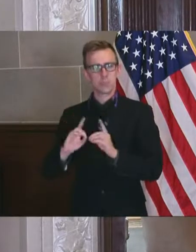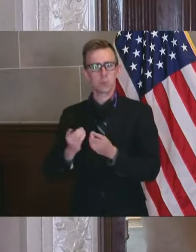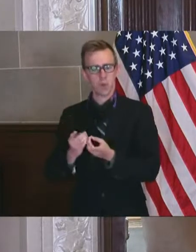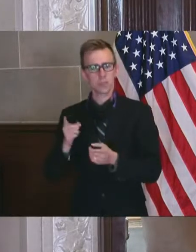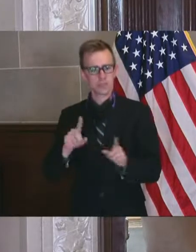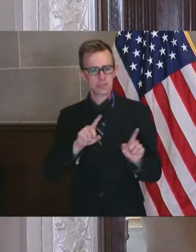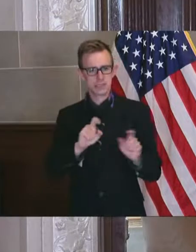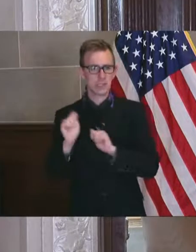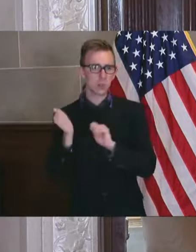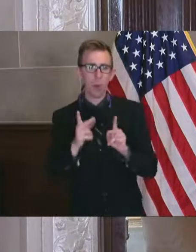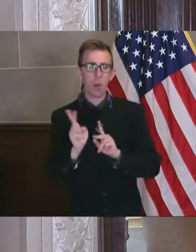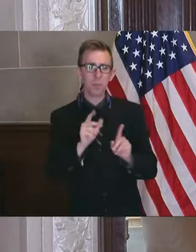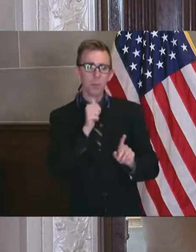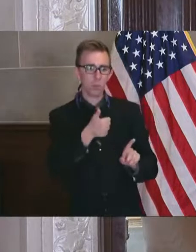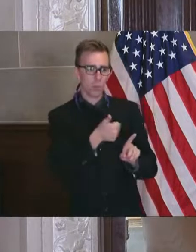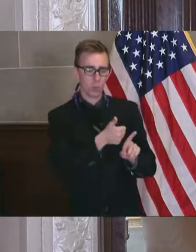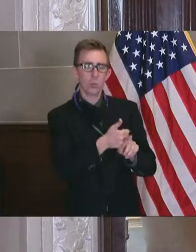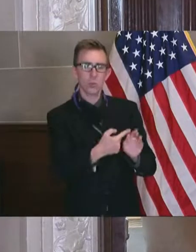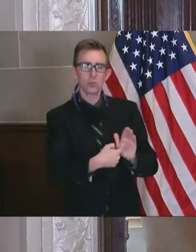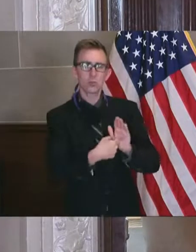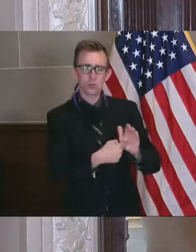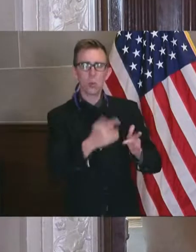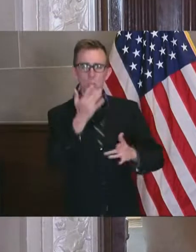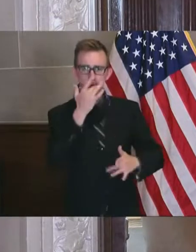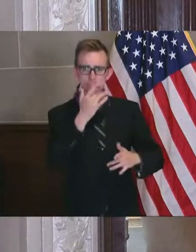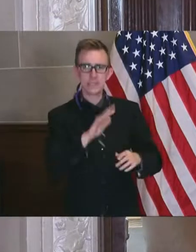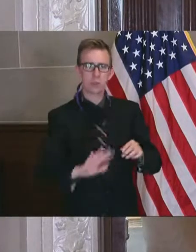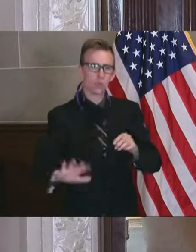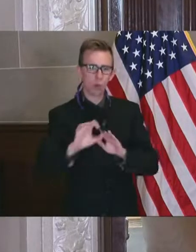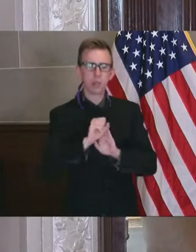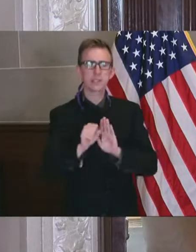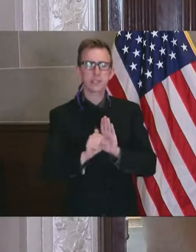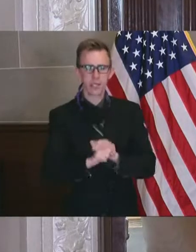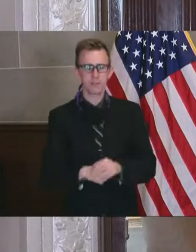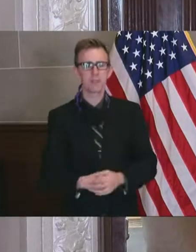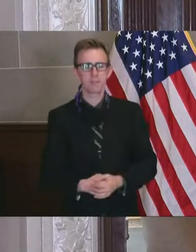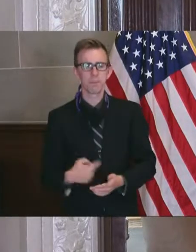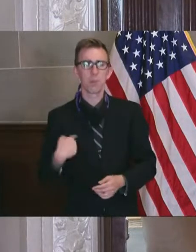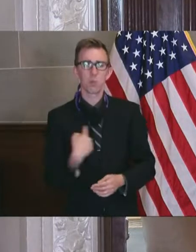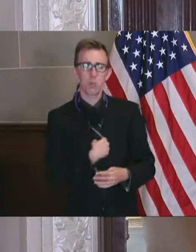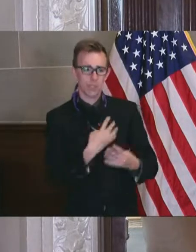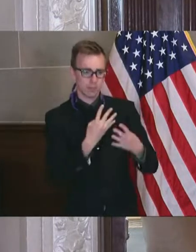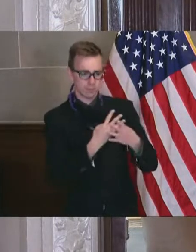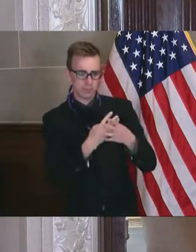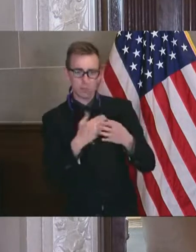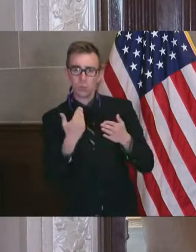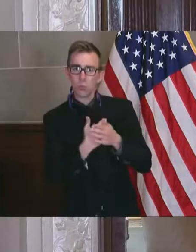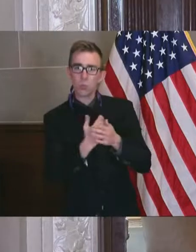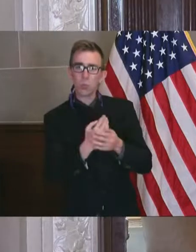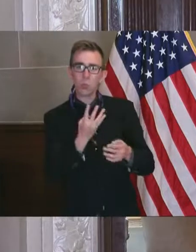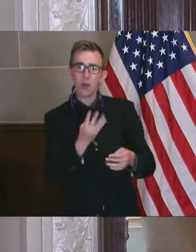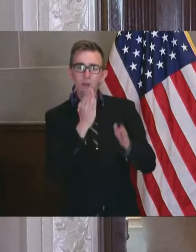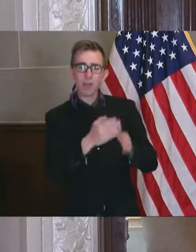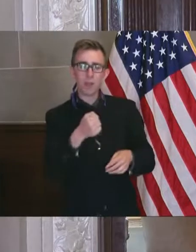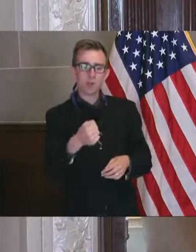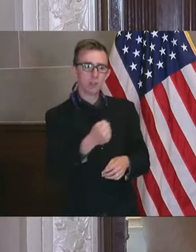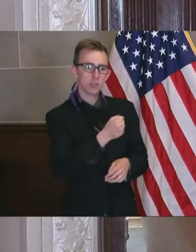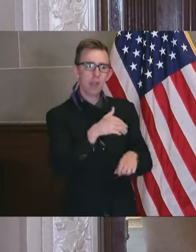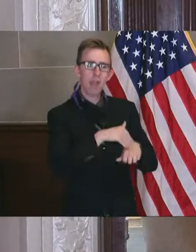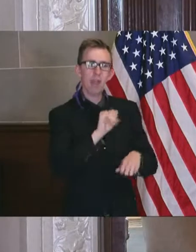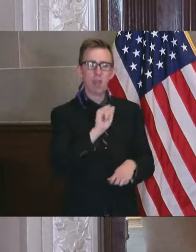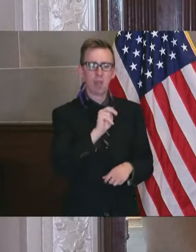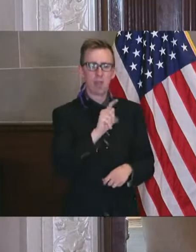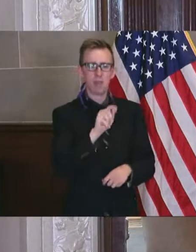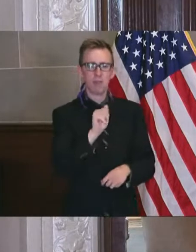all symptomatic offenders throughout the state. We've been screening all new offenders at intake and testing